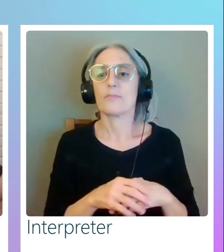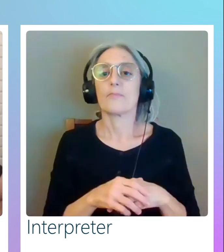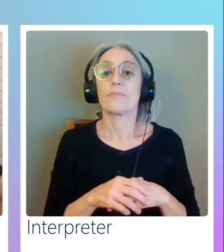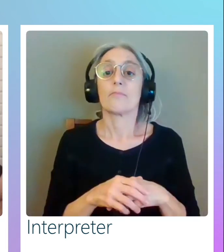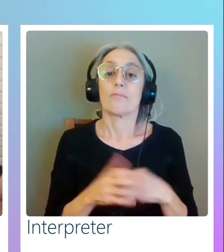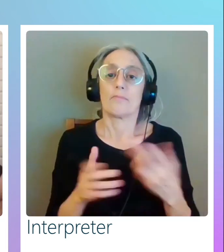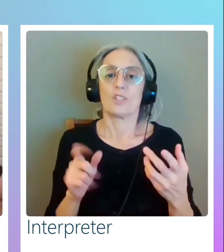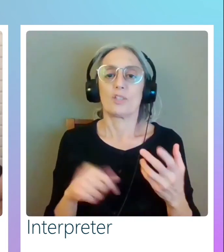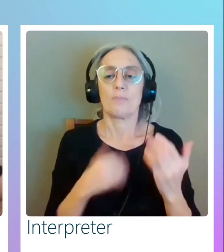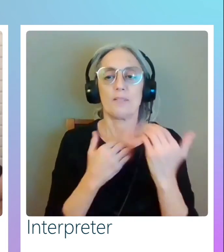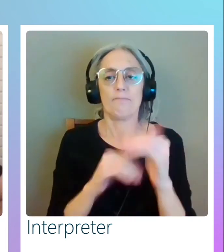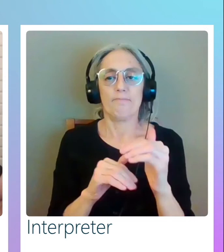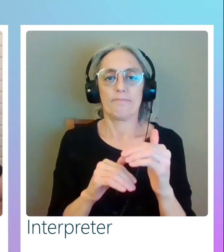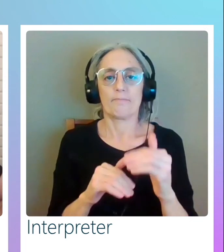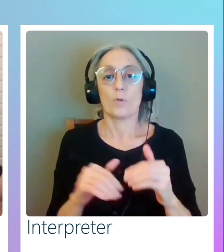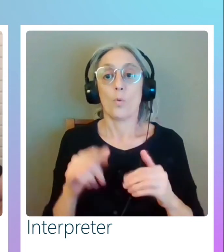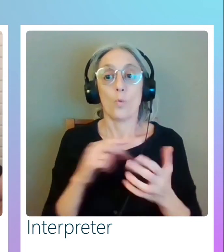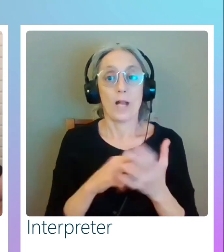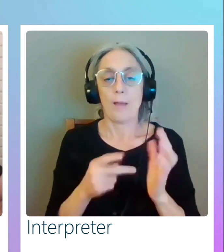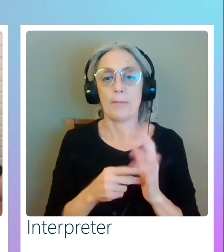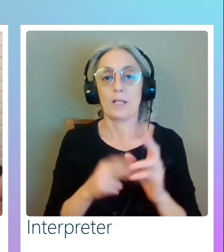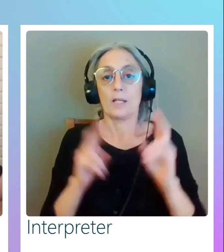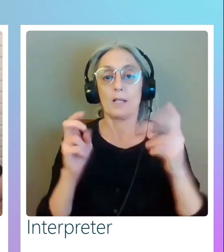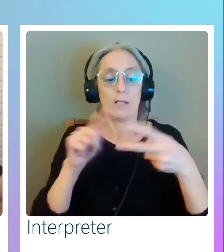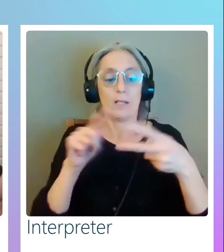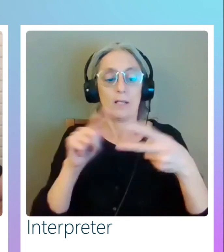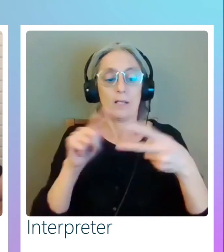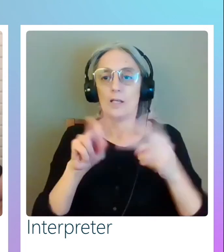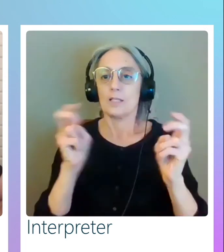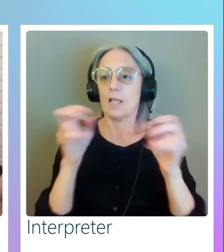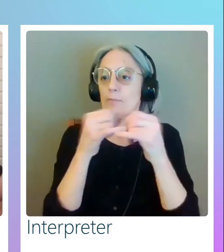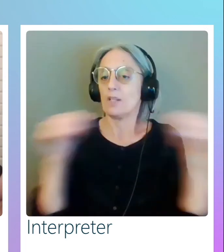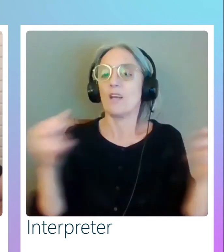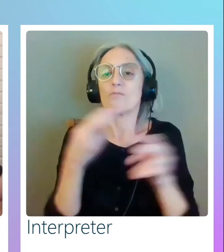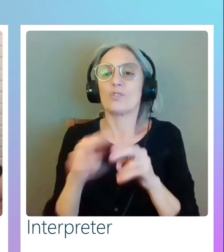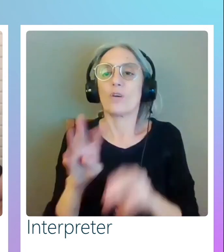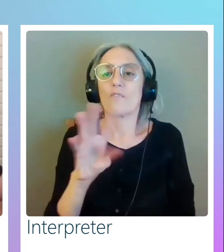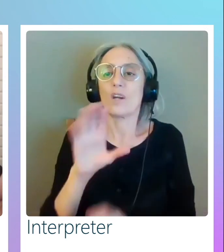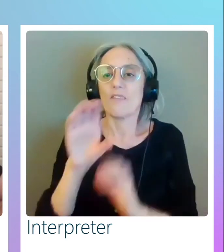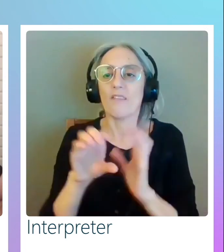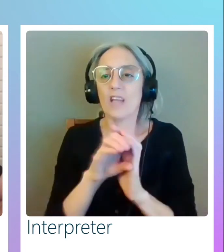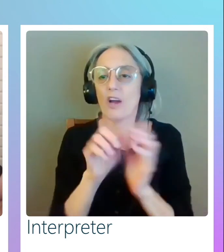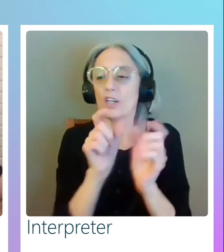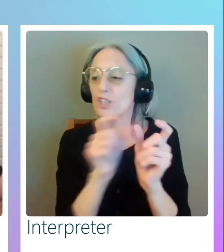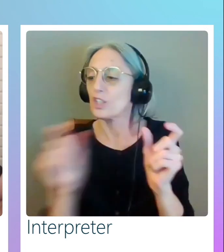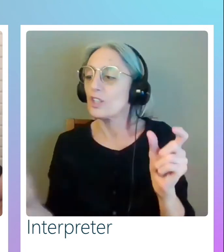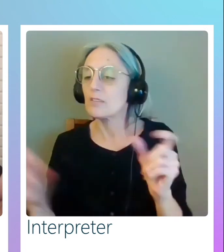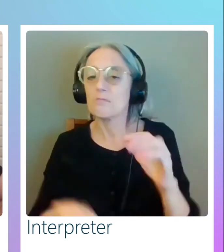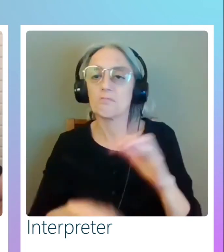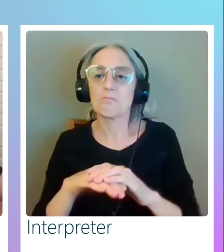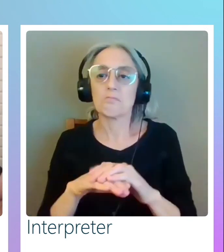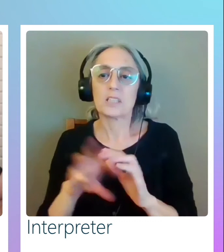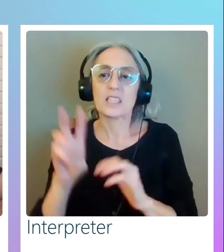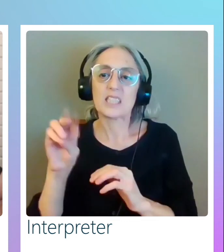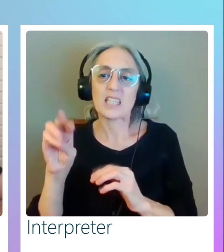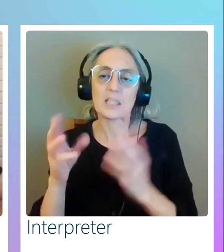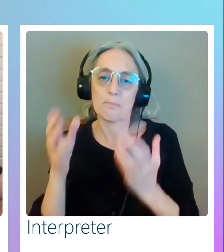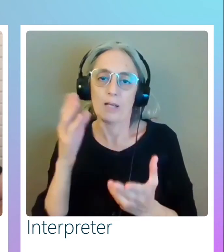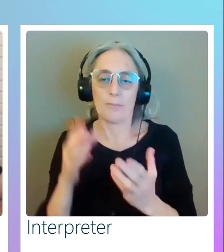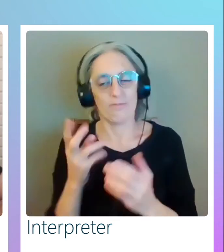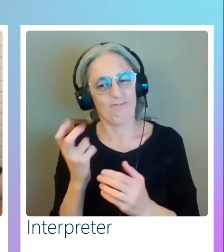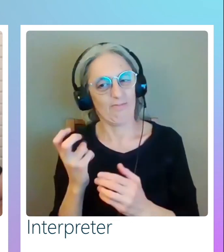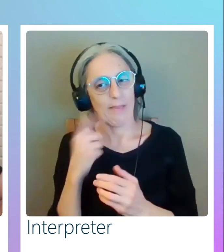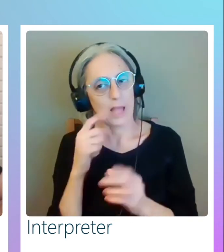the subject line is going to be short. You got 45 characters. Sometimes you got maybe up to possibly 60 characters. Highly doubt it.